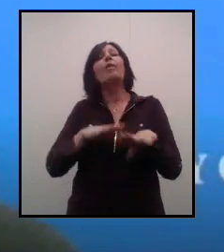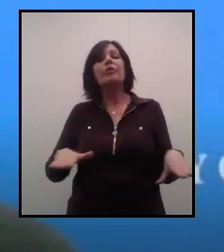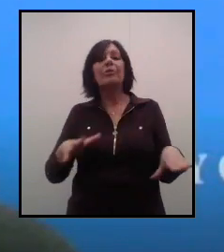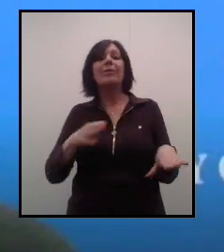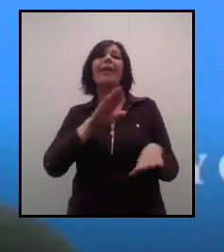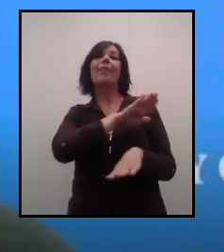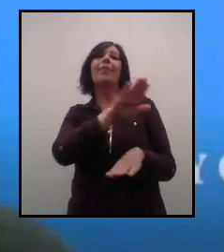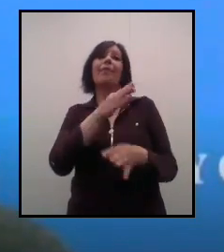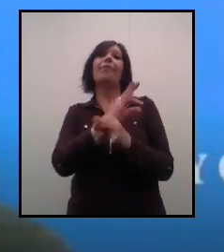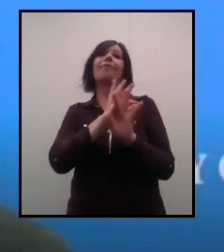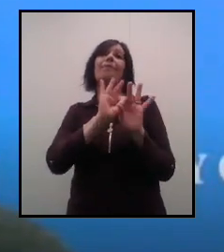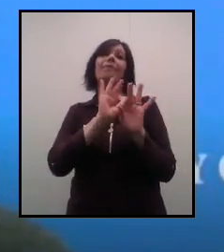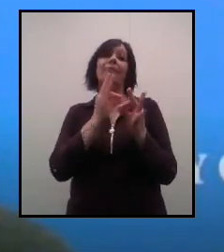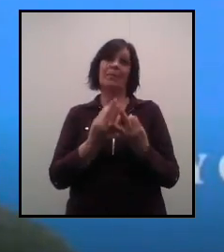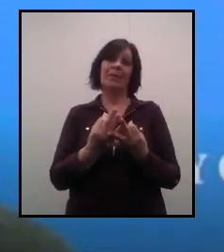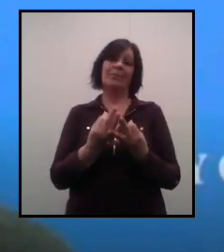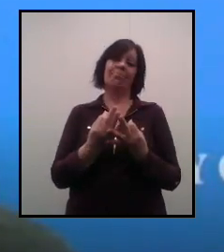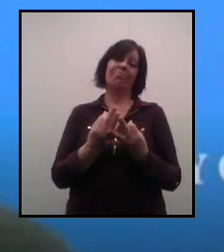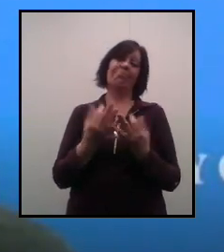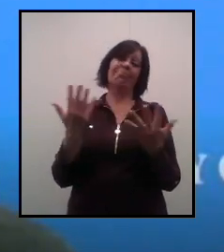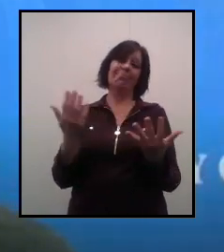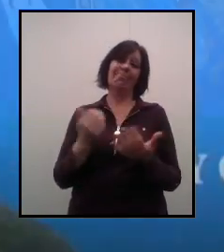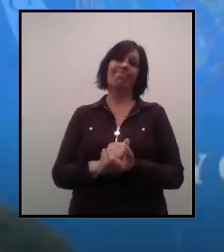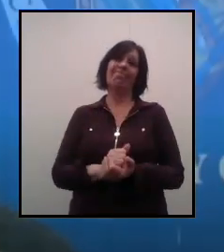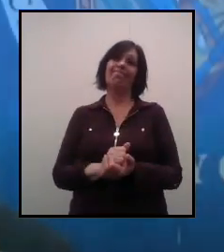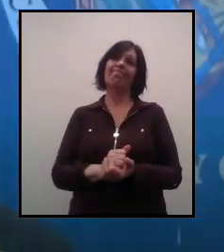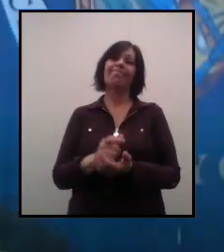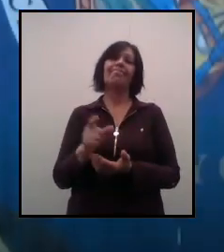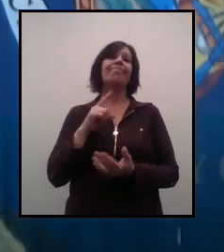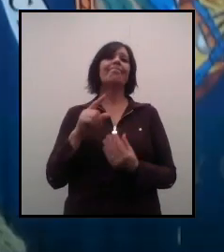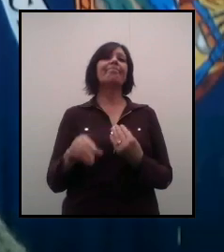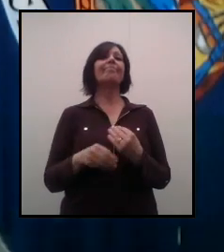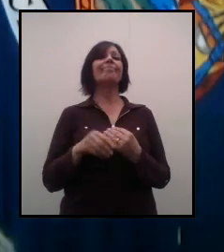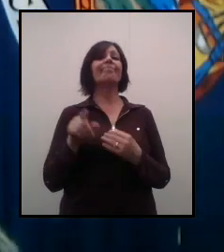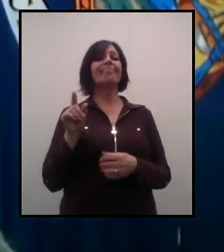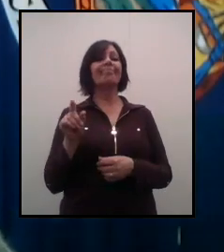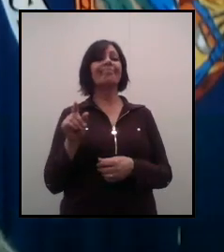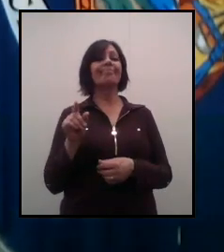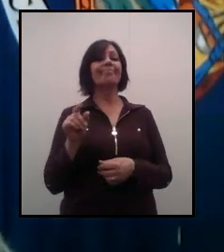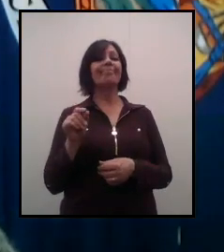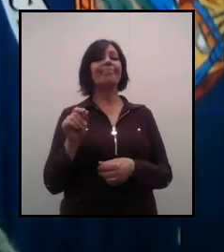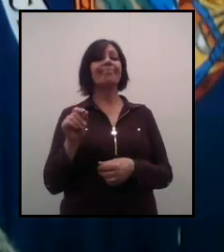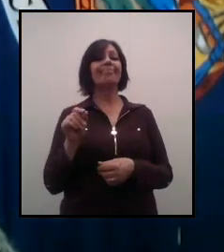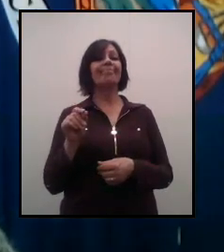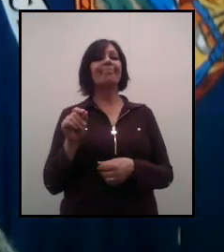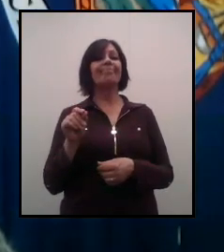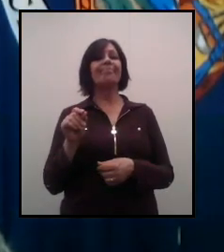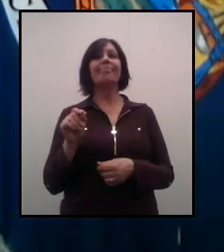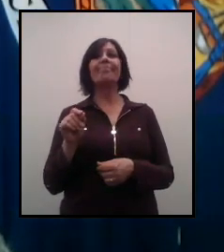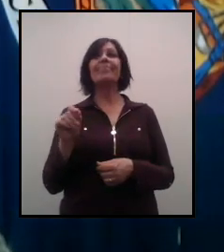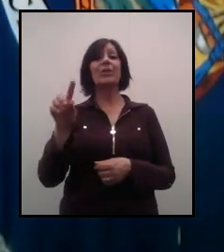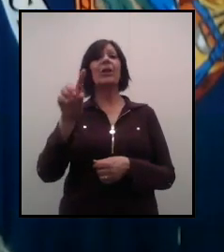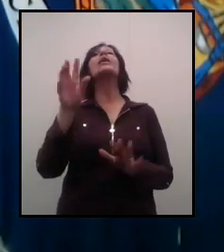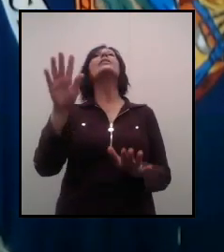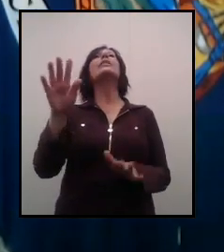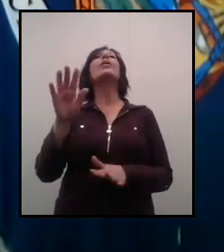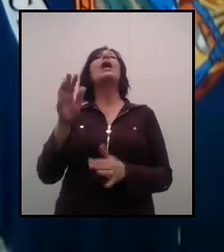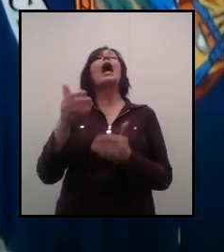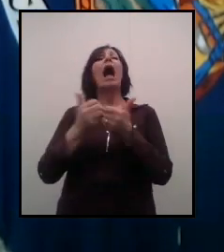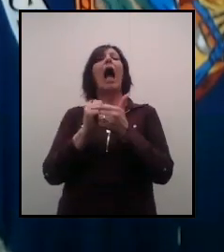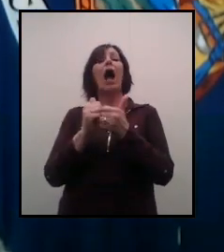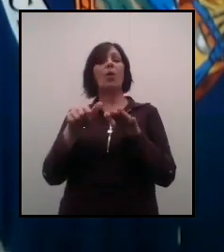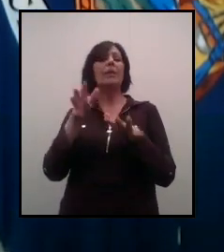as their families. Doctor, the other part? Sure. So your question is, how do parents communicate